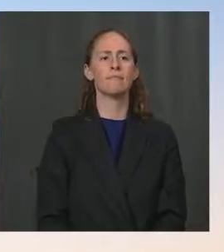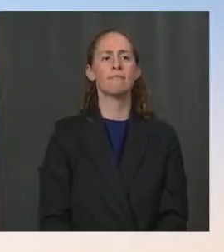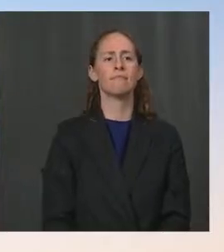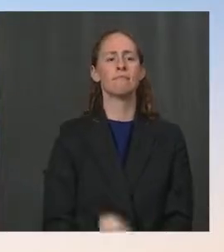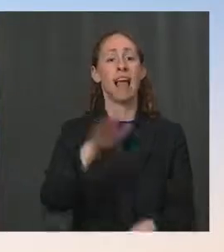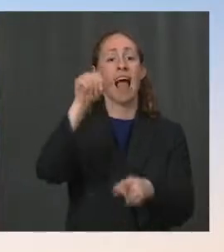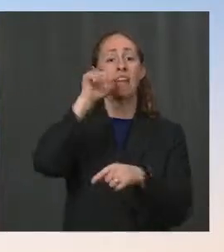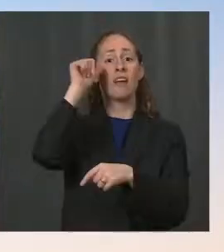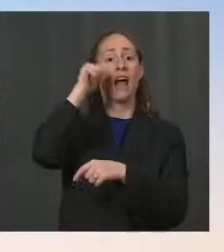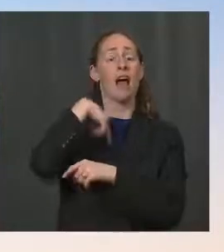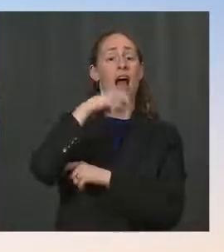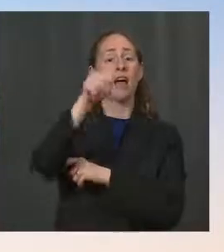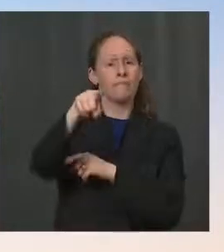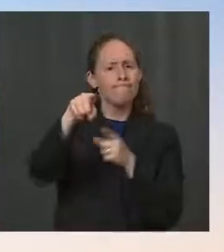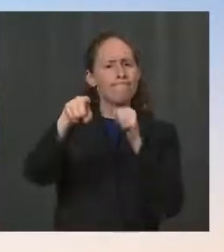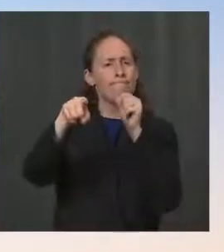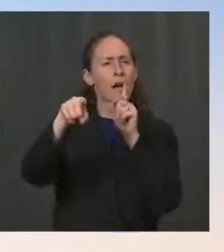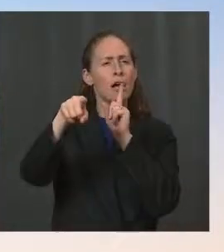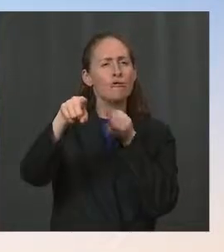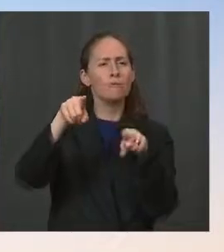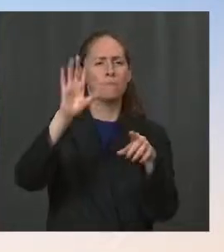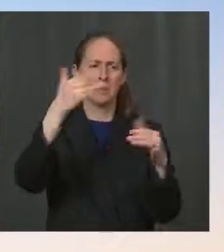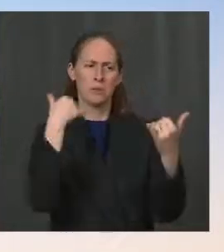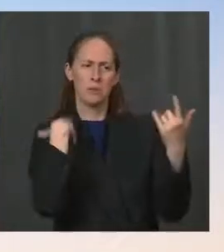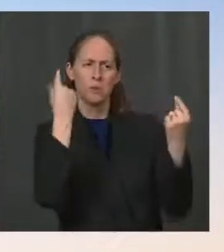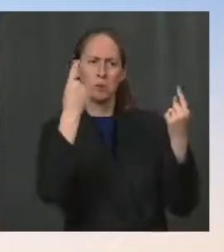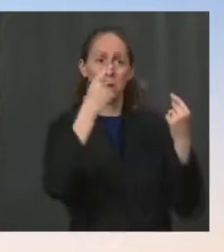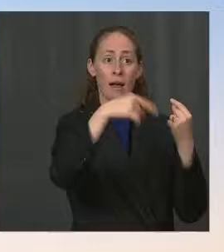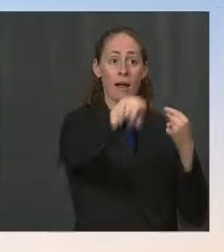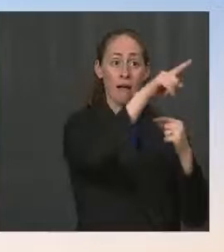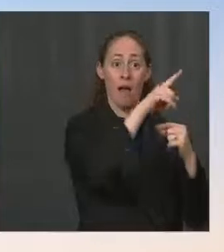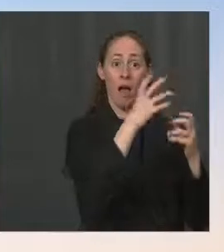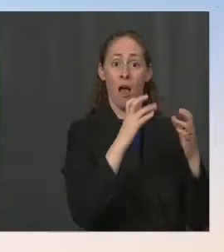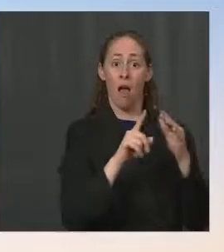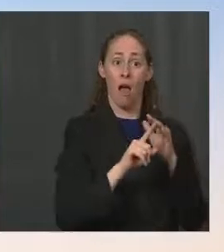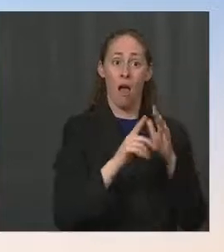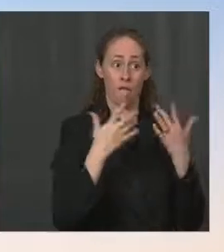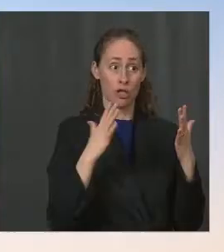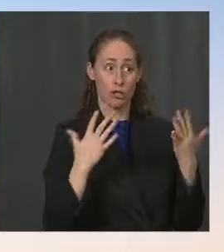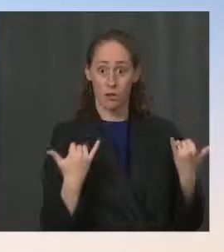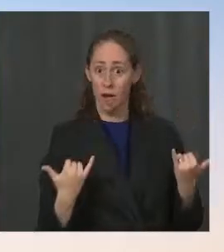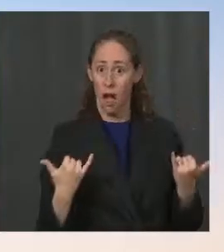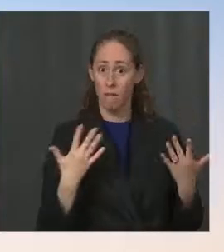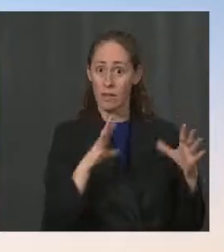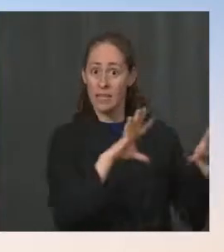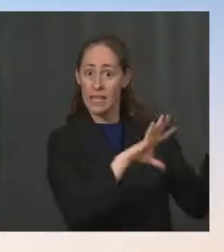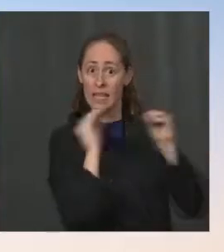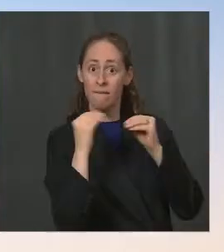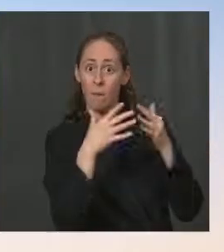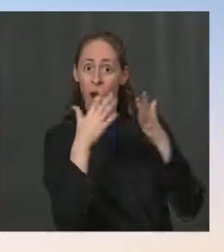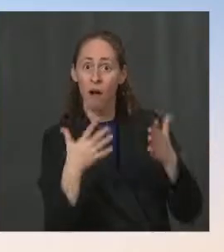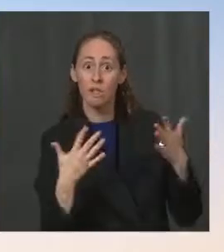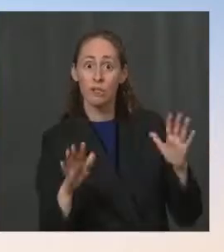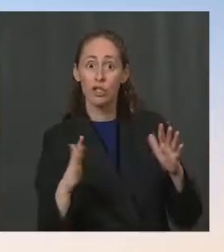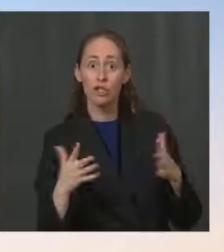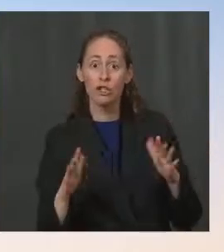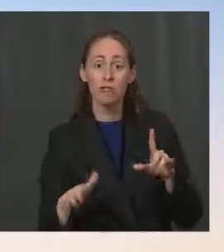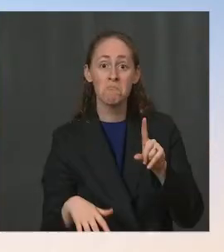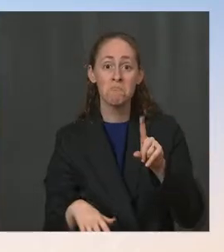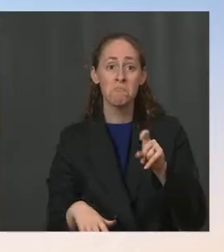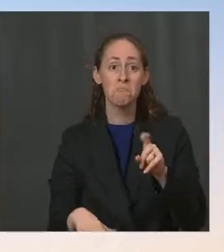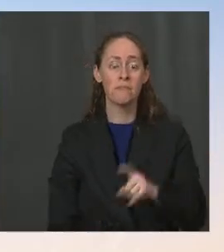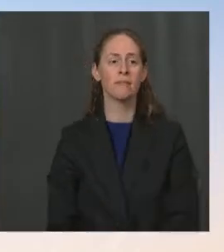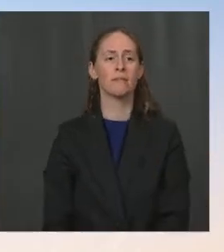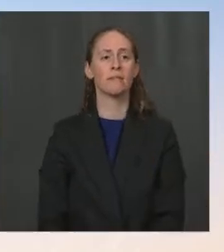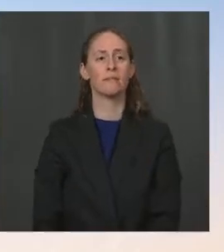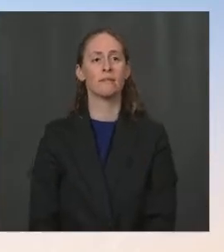refugees had made it out. Is there an answer today? Well, again, this is an operation that's being overseen by our State Department